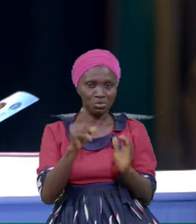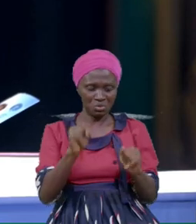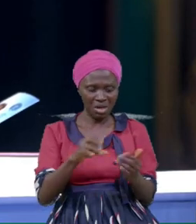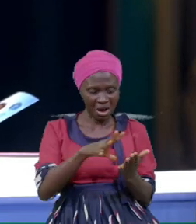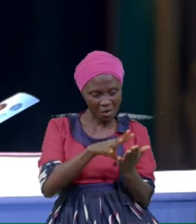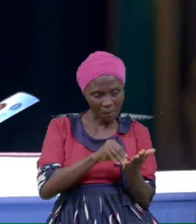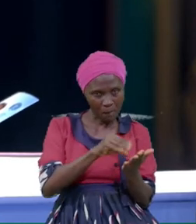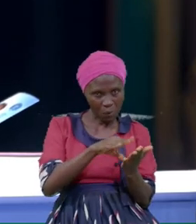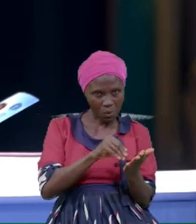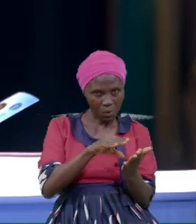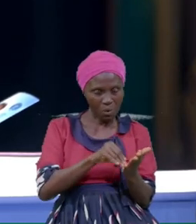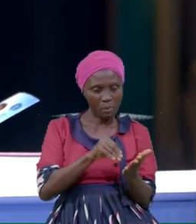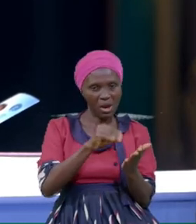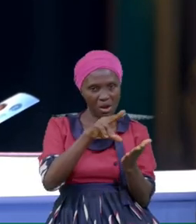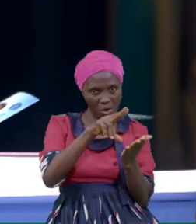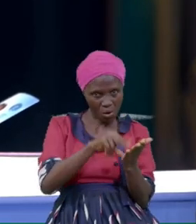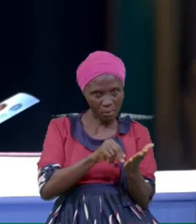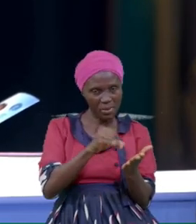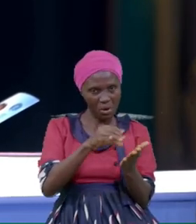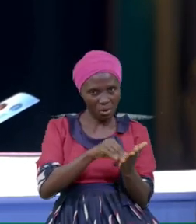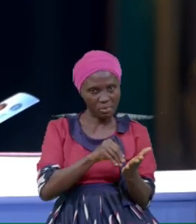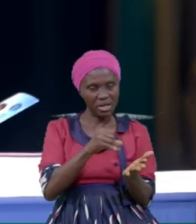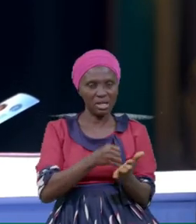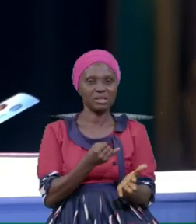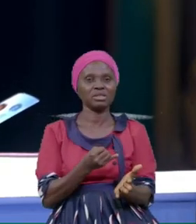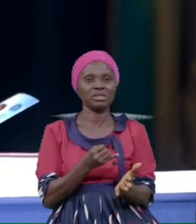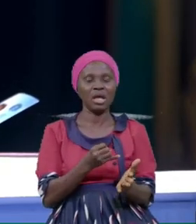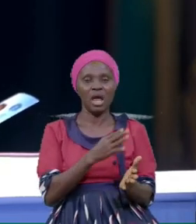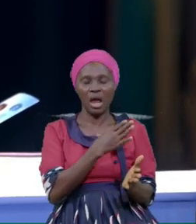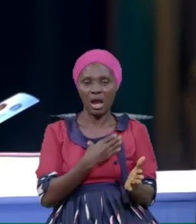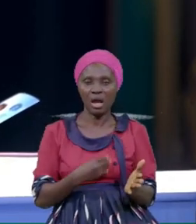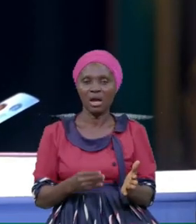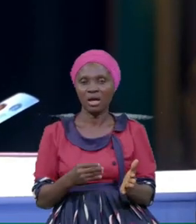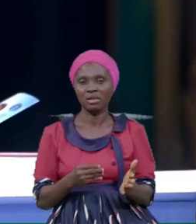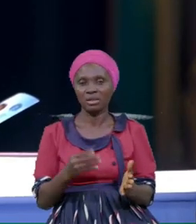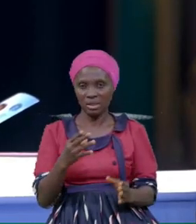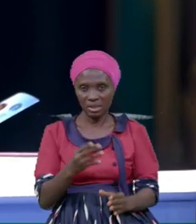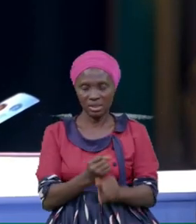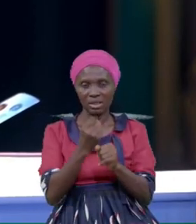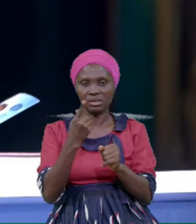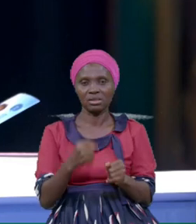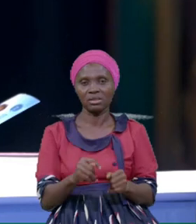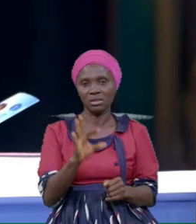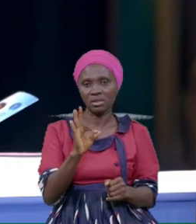and it will take you to where you can fill in your